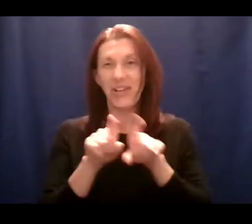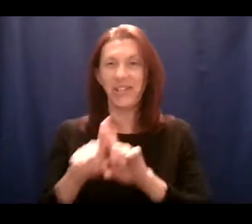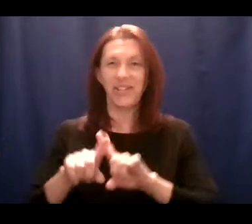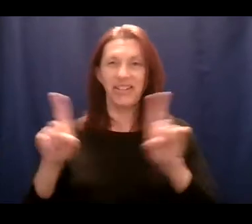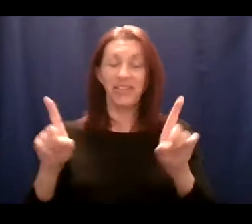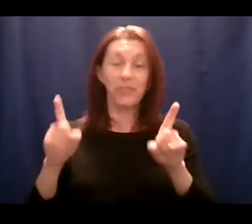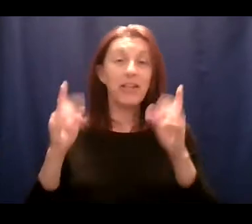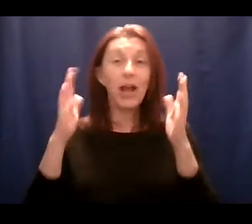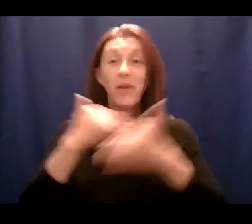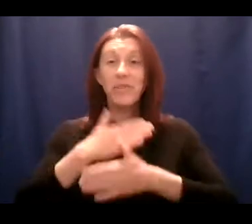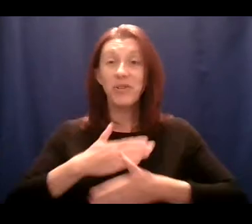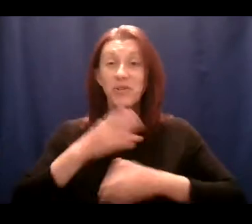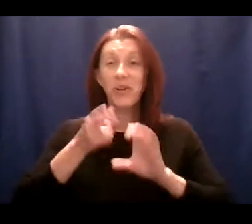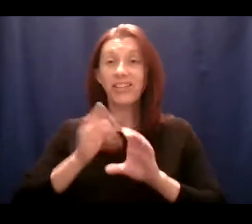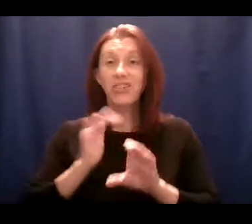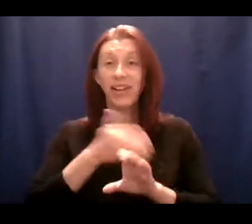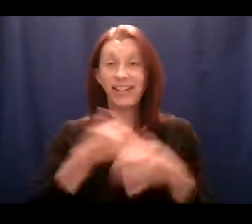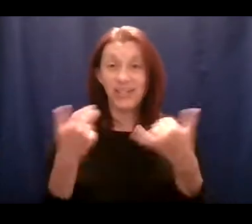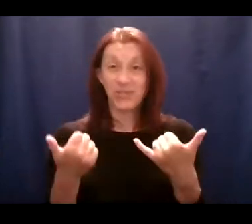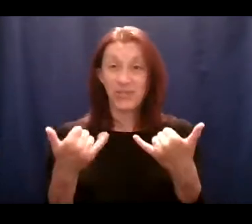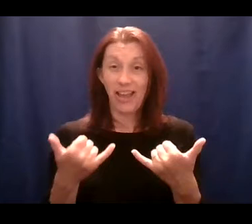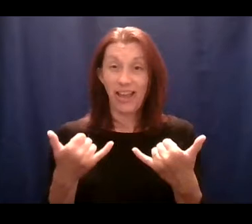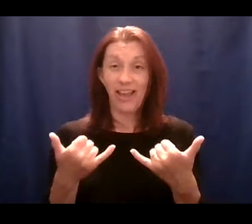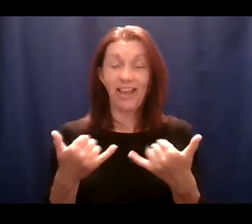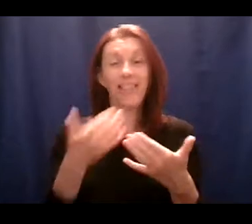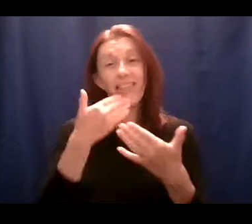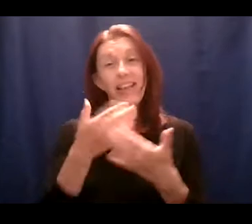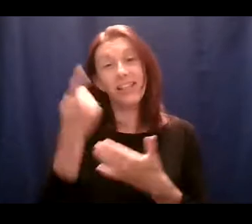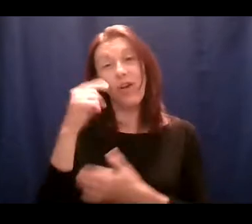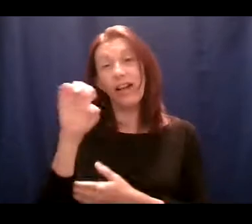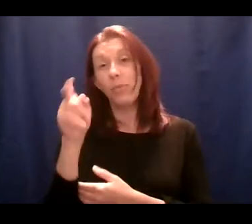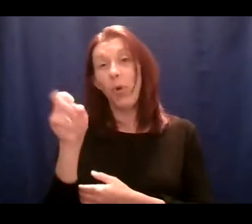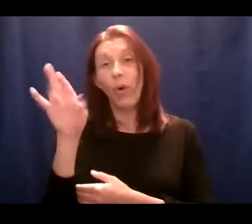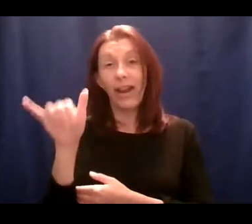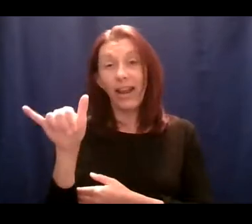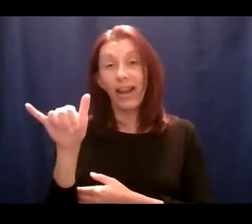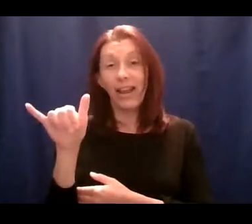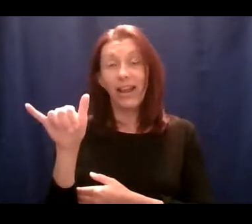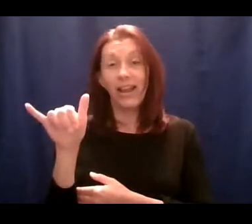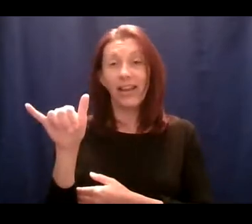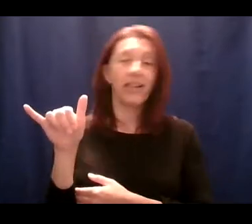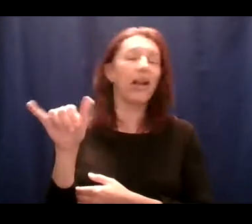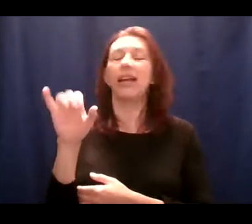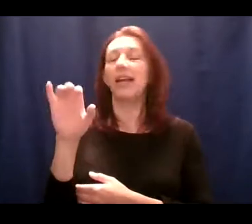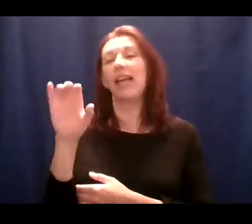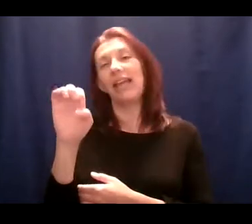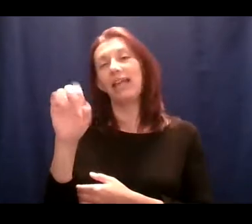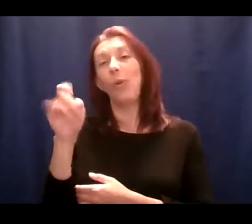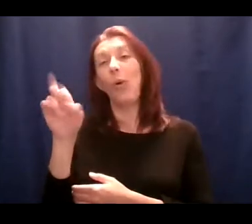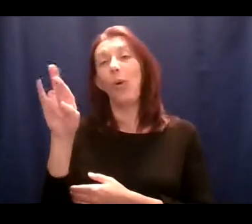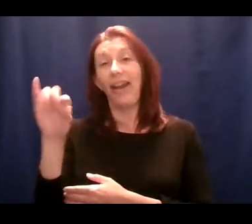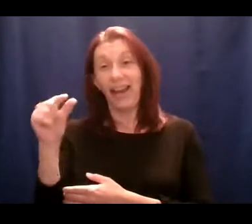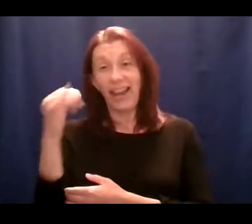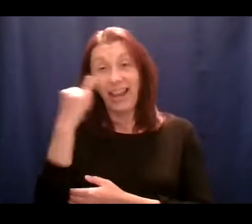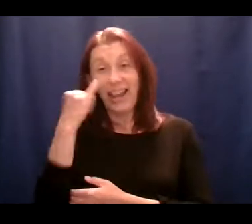us today. Thank you so much for exploring. And of course, if you have any more questions, feel free to email us. Oh, look, looks like both